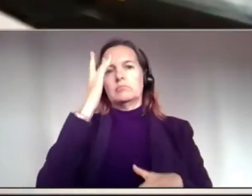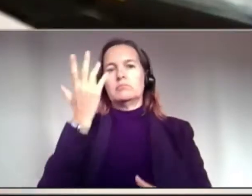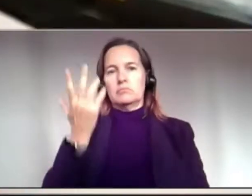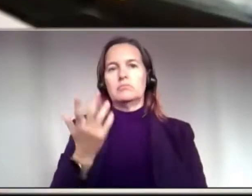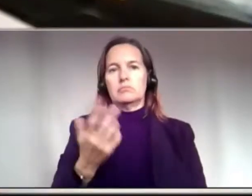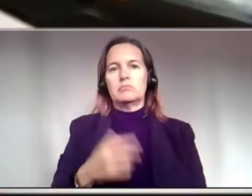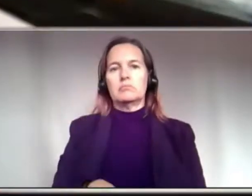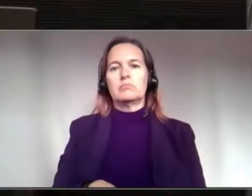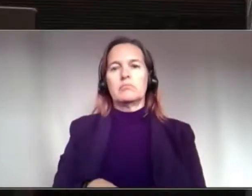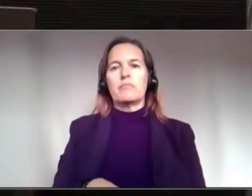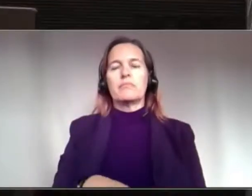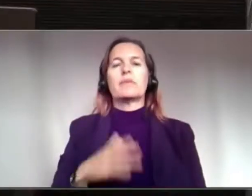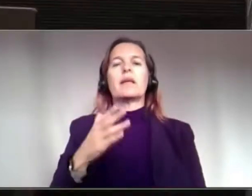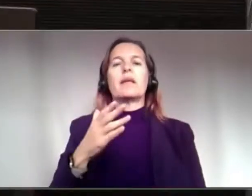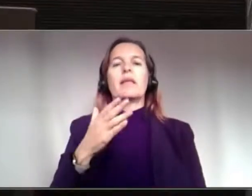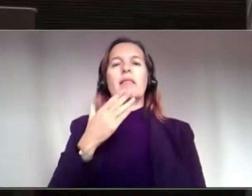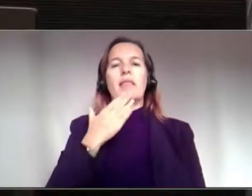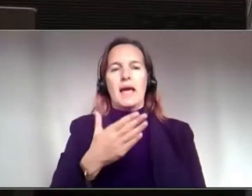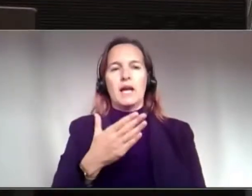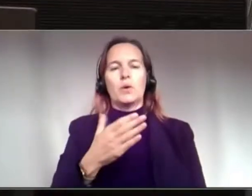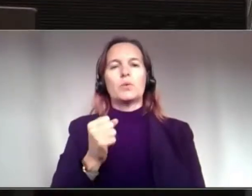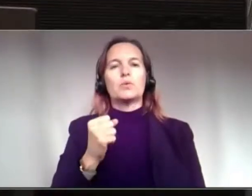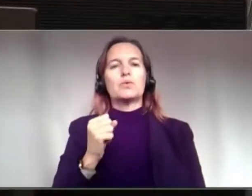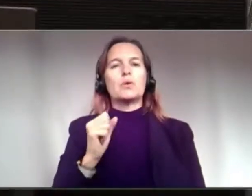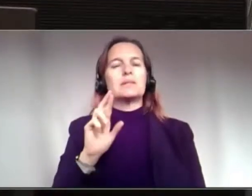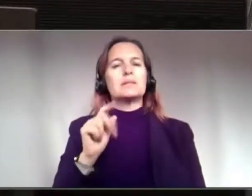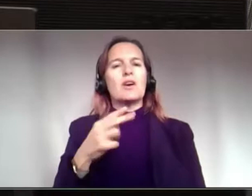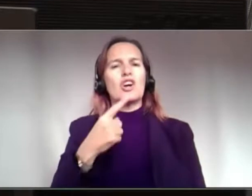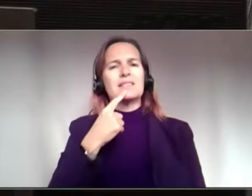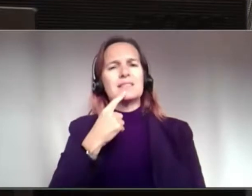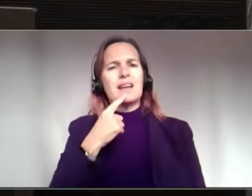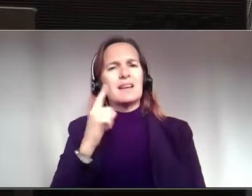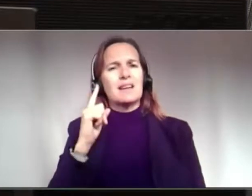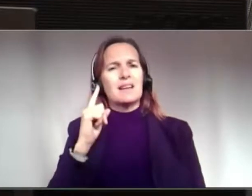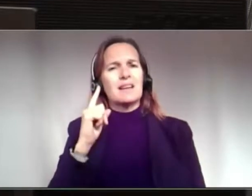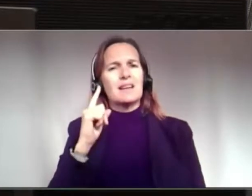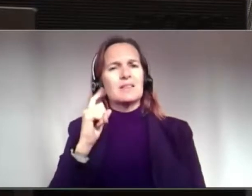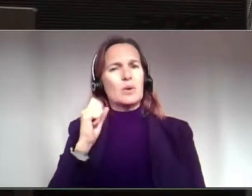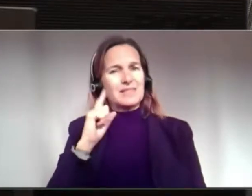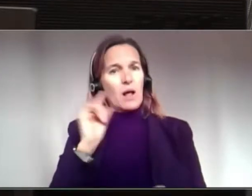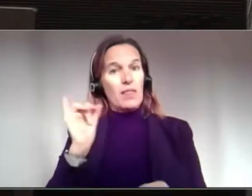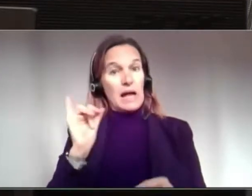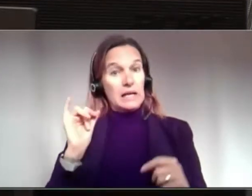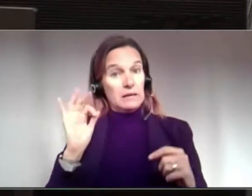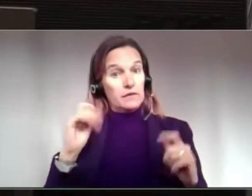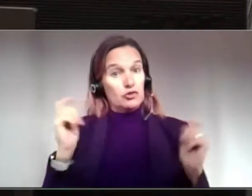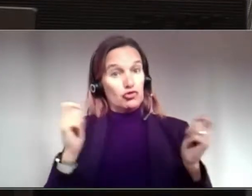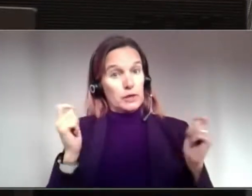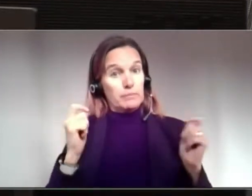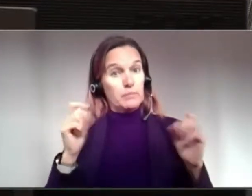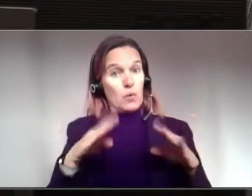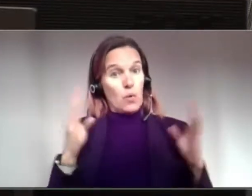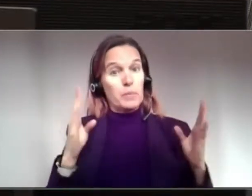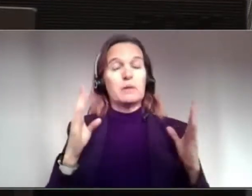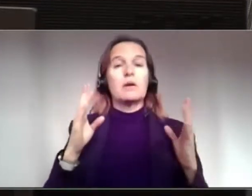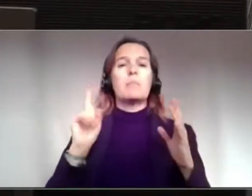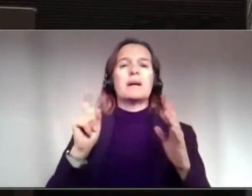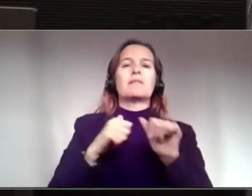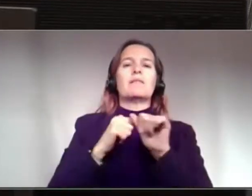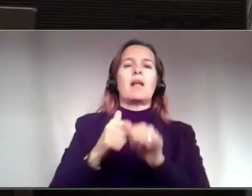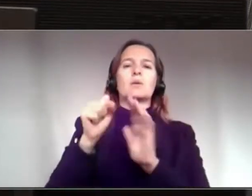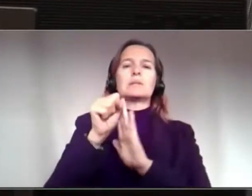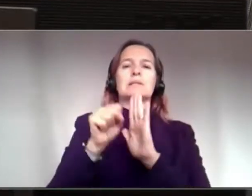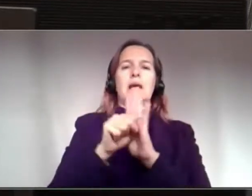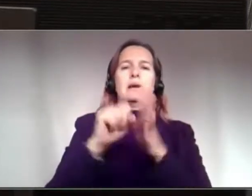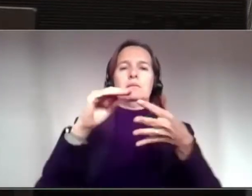Thank you. So it sounds like the gyms reopening really comes down to these requirements at the state level. And if we can get to the